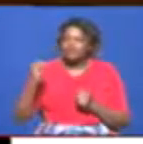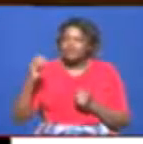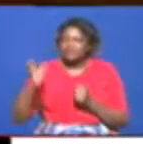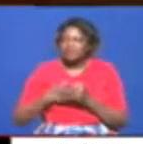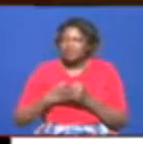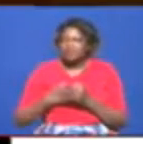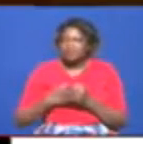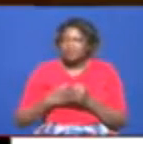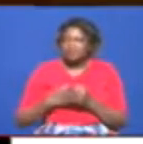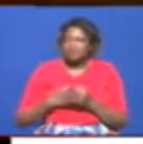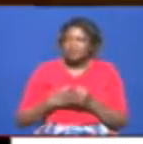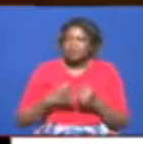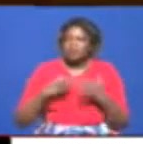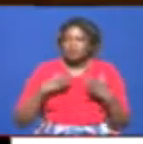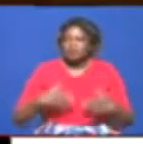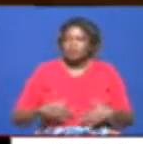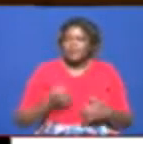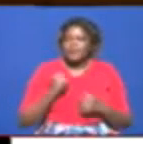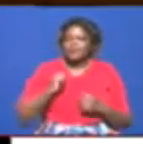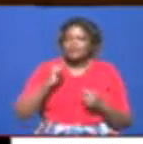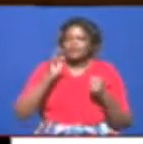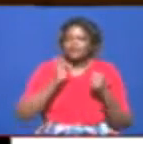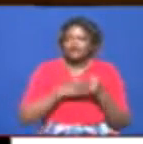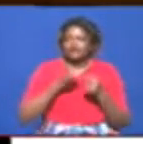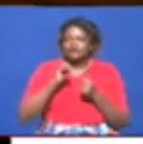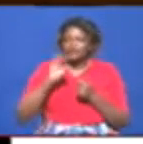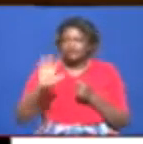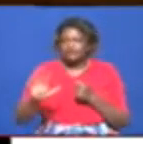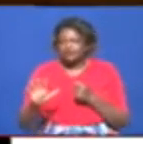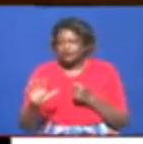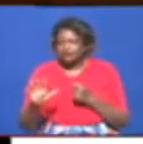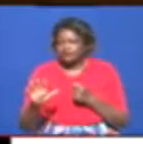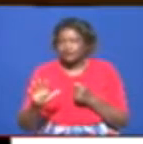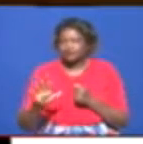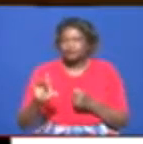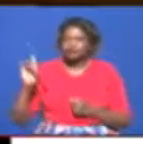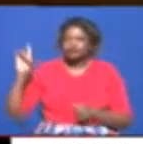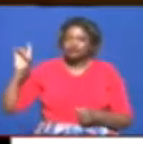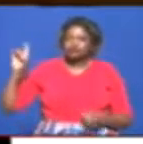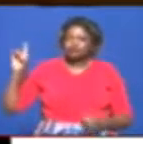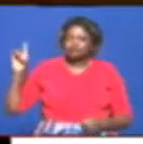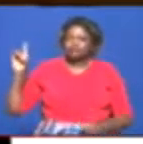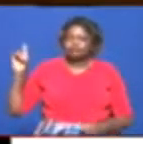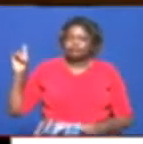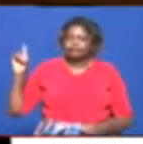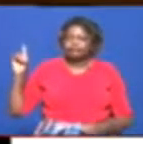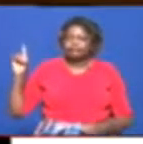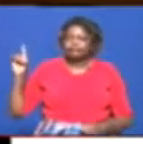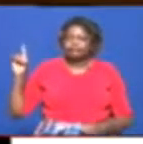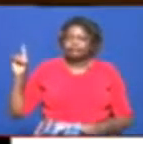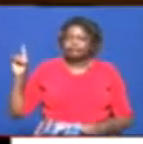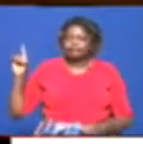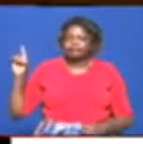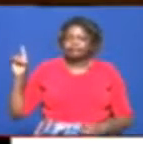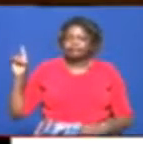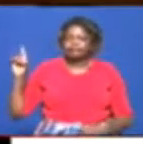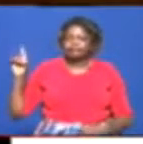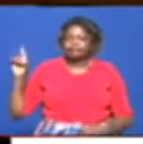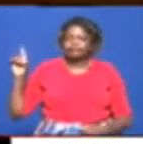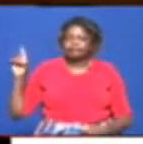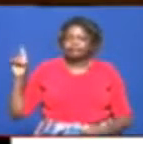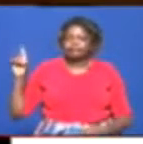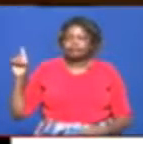1,559. Physical assault cases recorded were 805. Child neglect